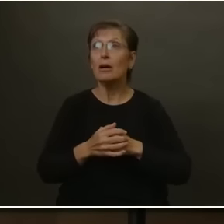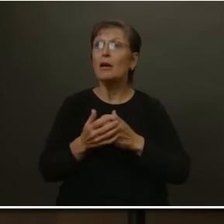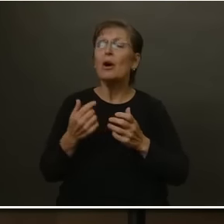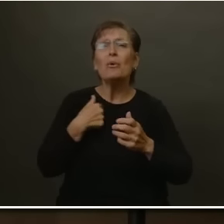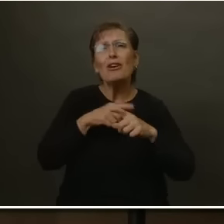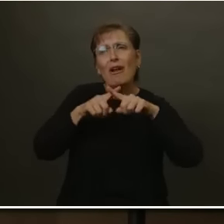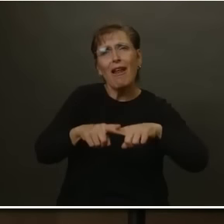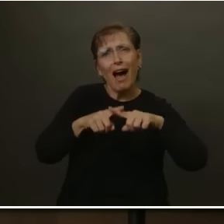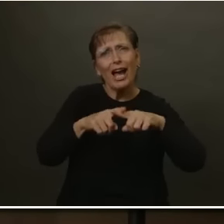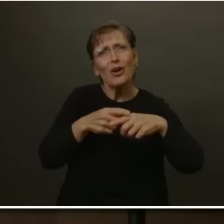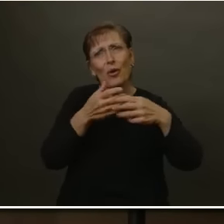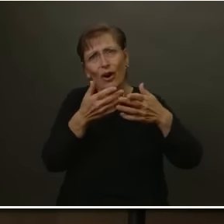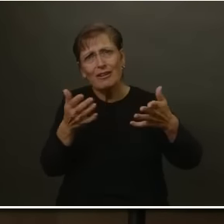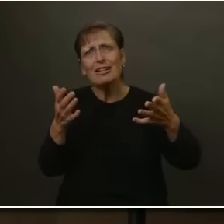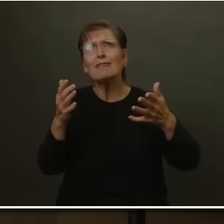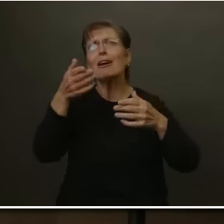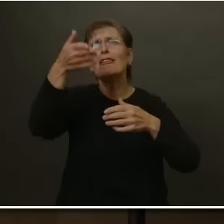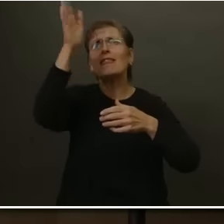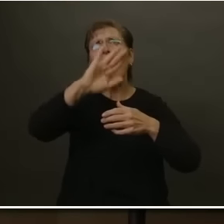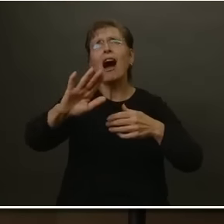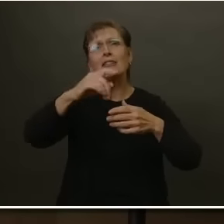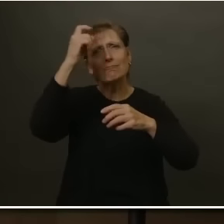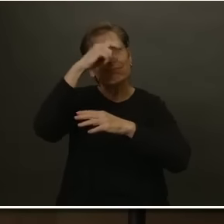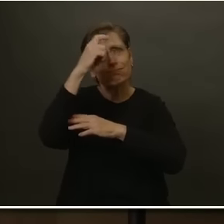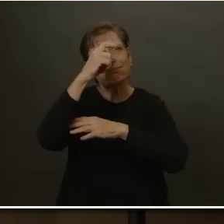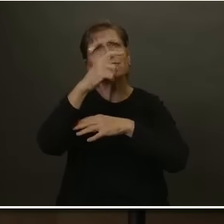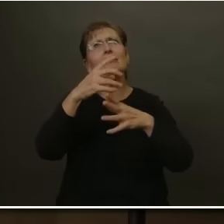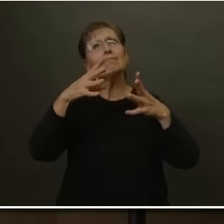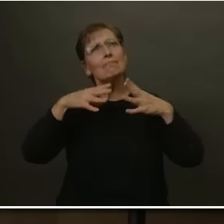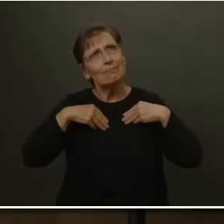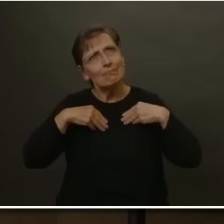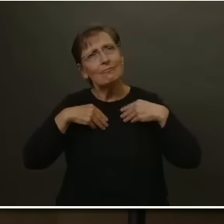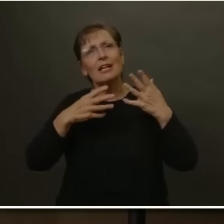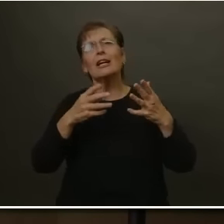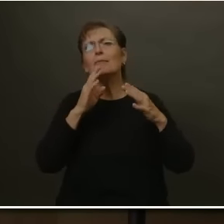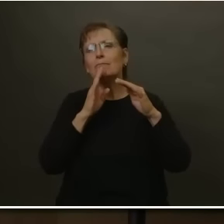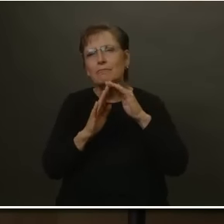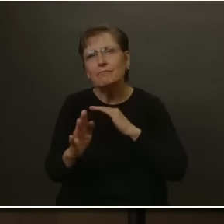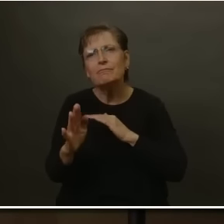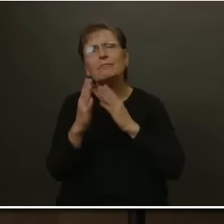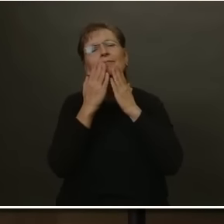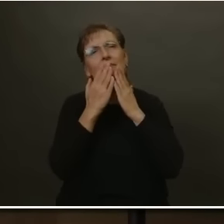on God's providence with humility and gratitude.